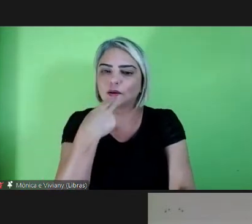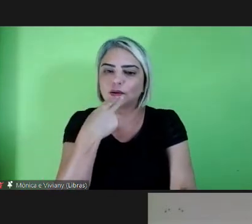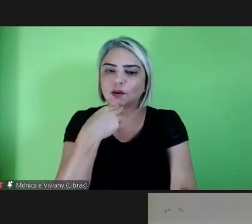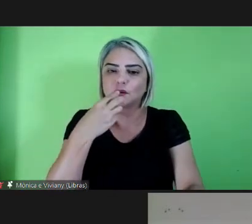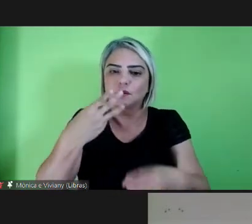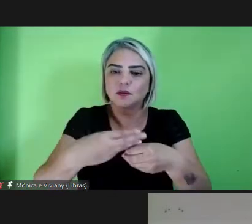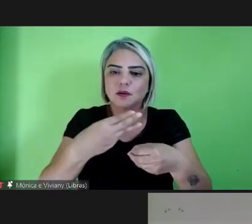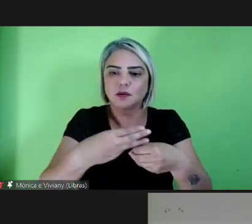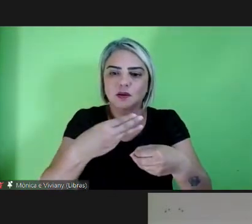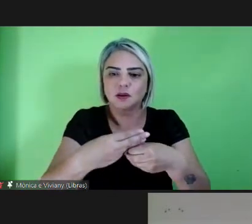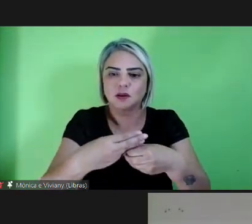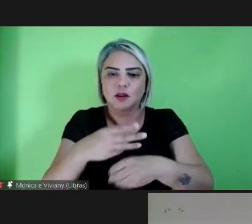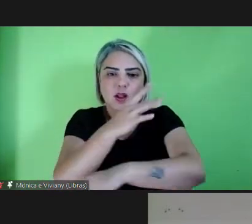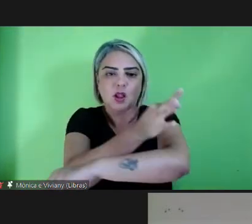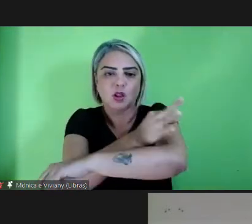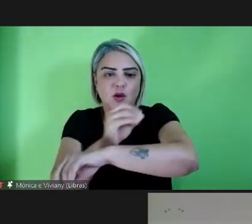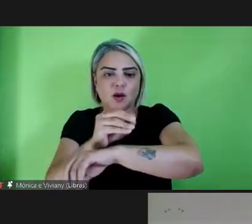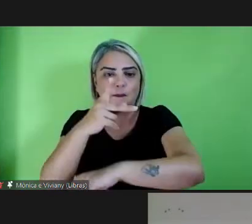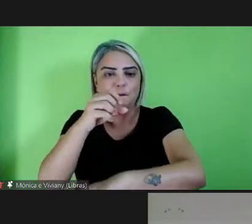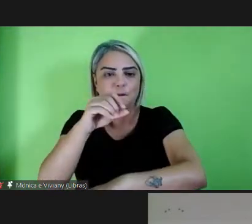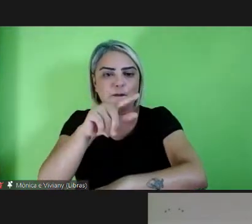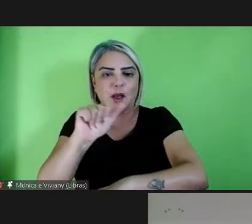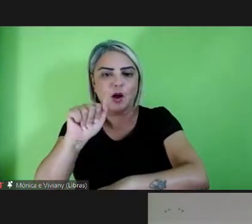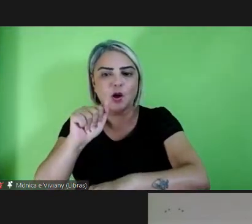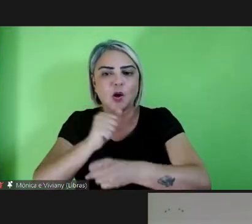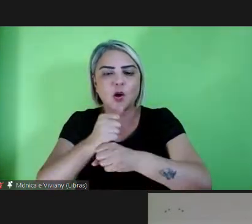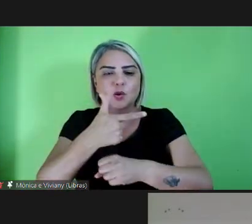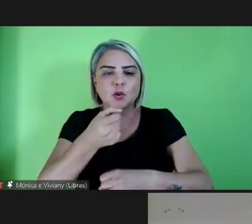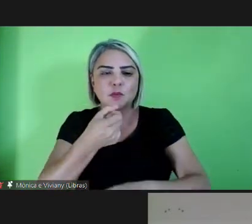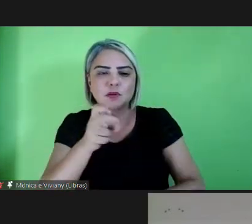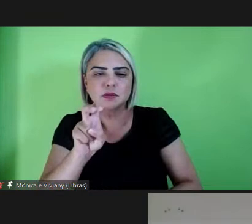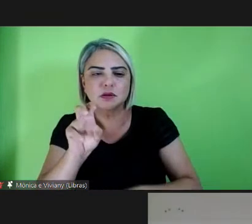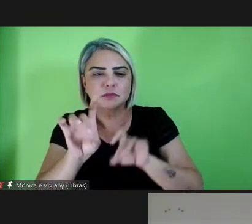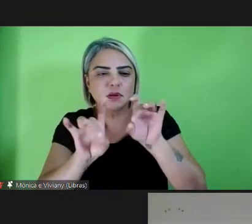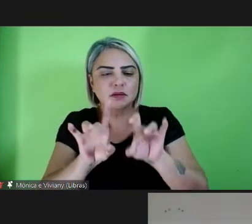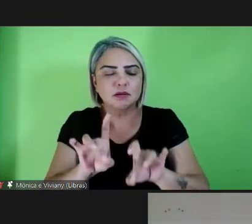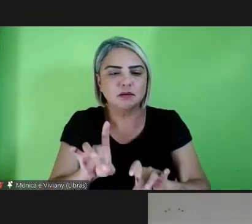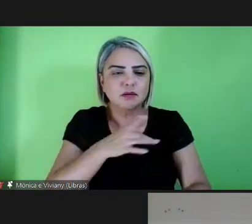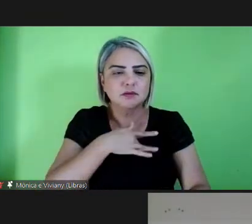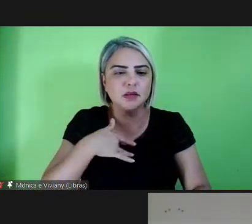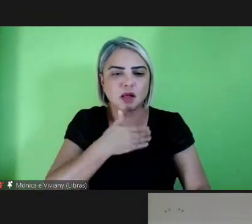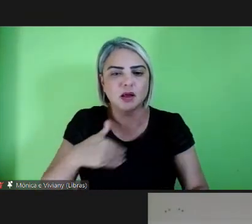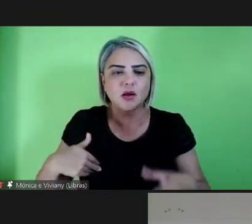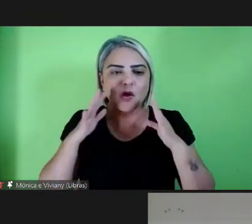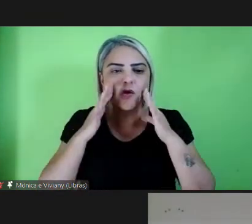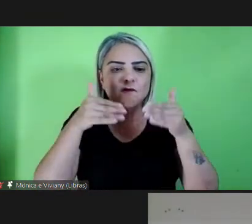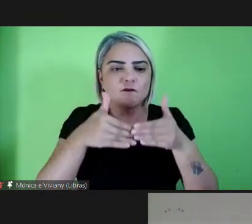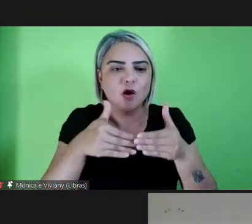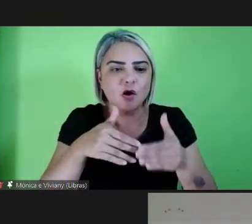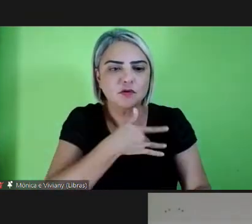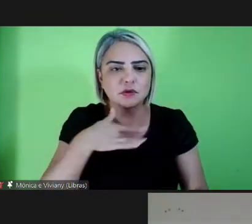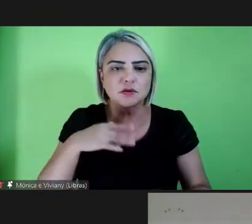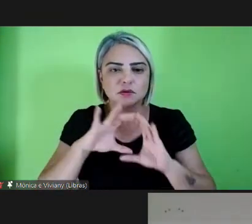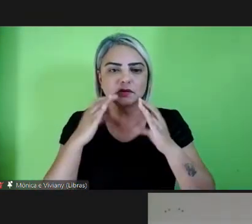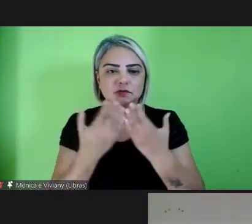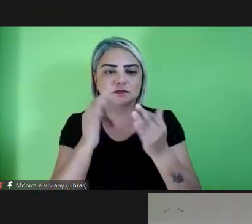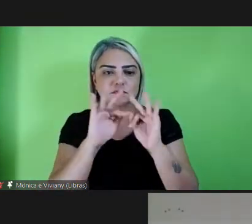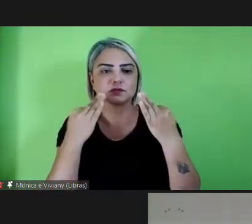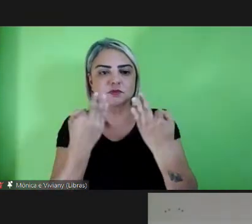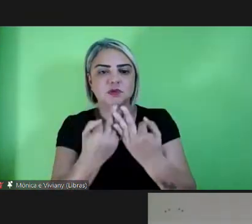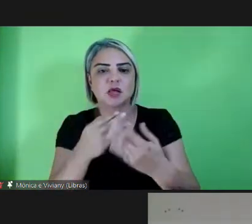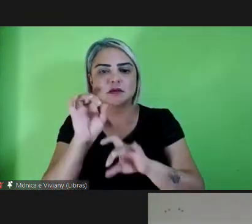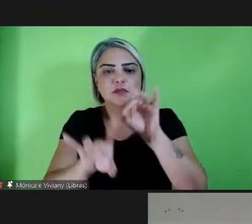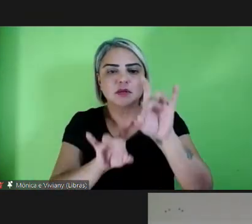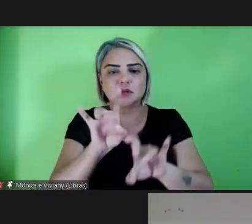is a nutritionist from the municipality of Palmas, Tocantins, since 2015, specialist in public health with emphasis in